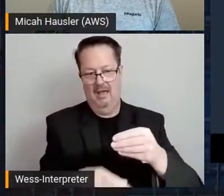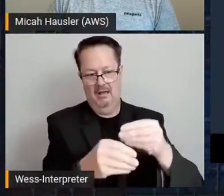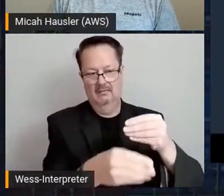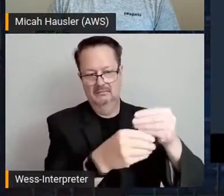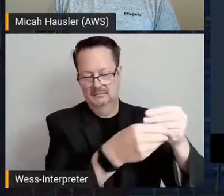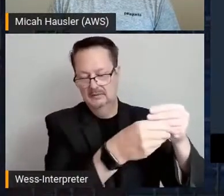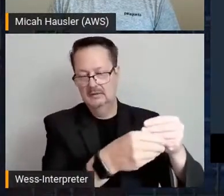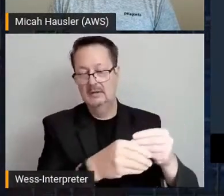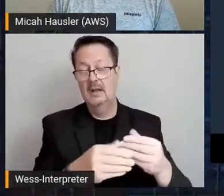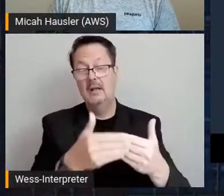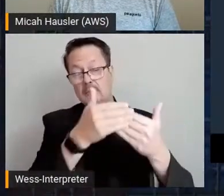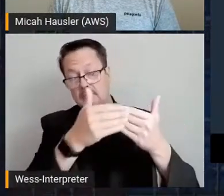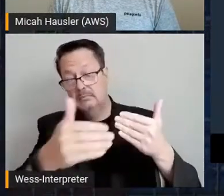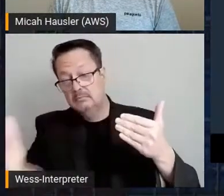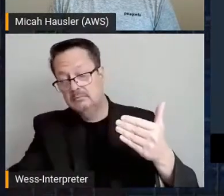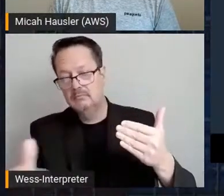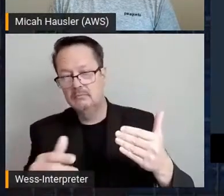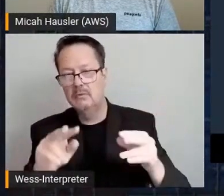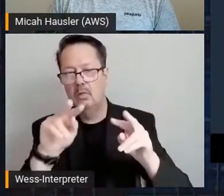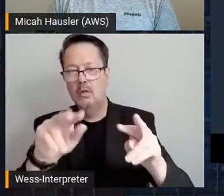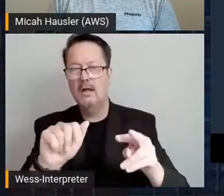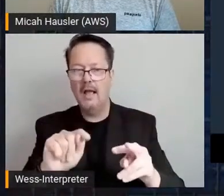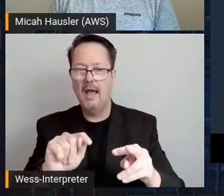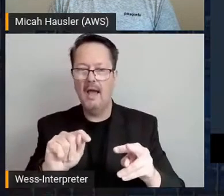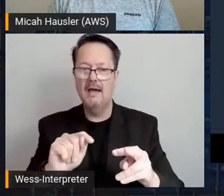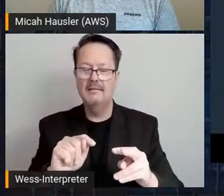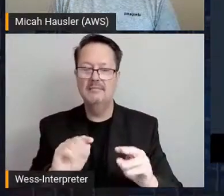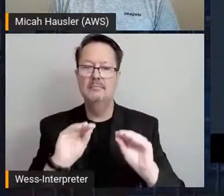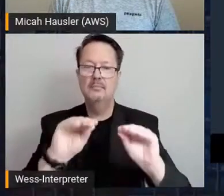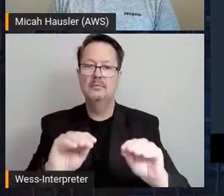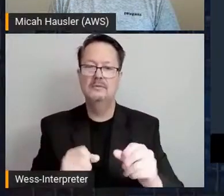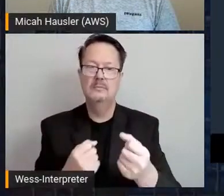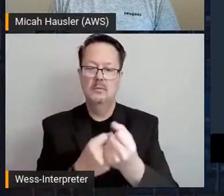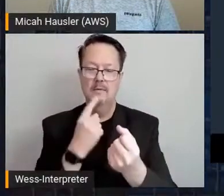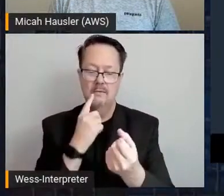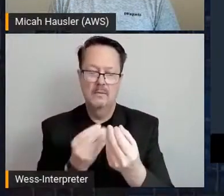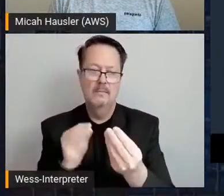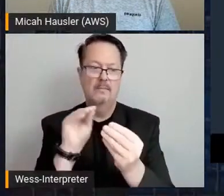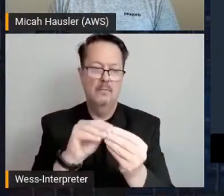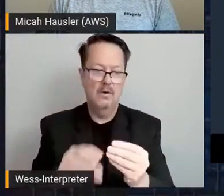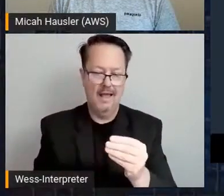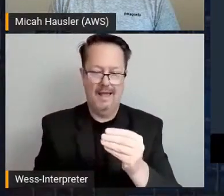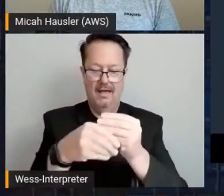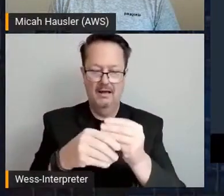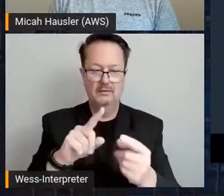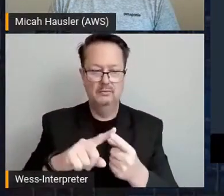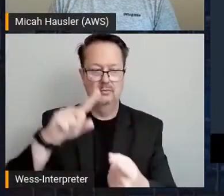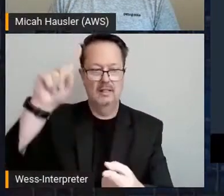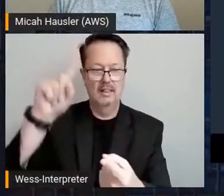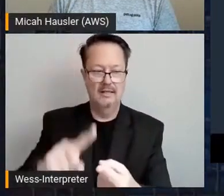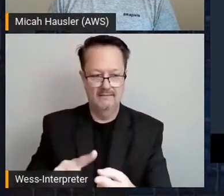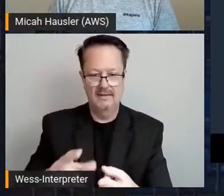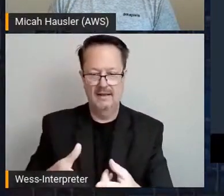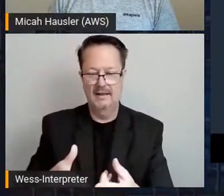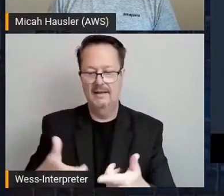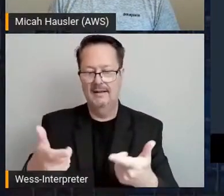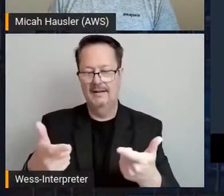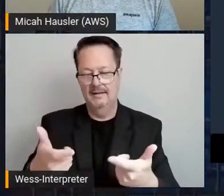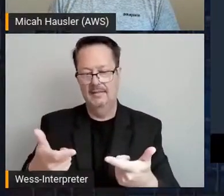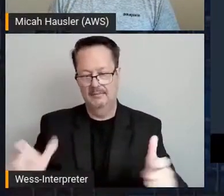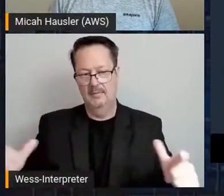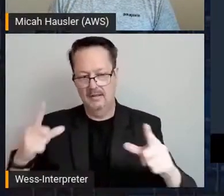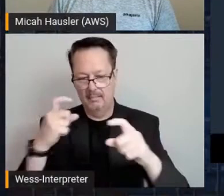adding support for additional add-ons to alleviate the undifferentiated heavy lifting that goes